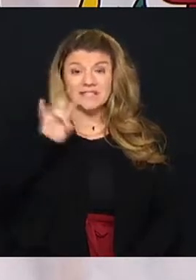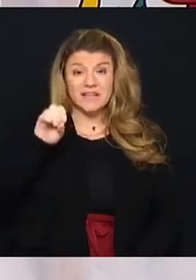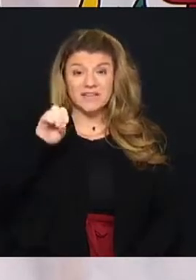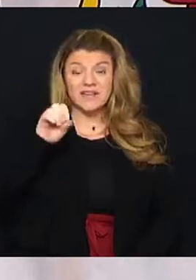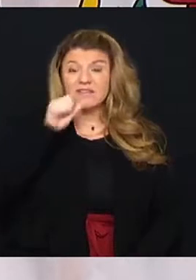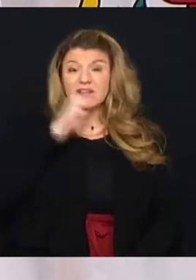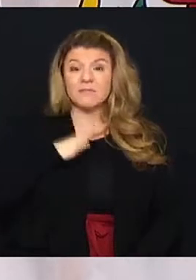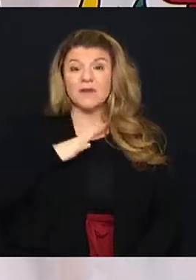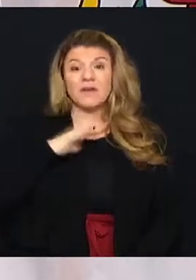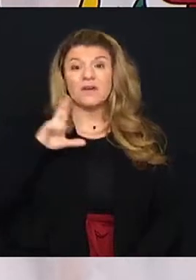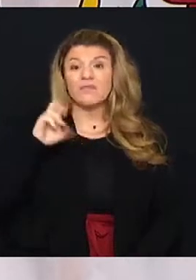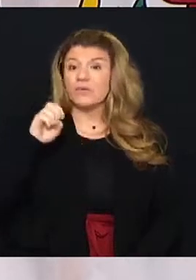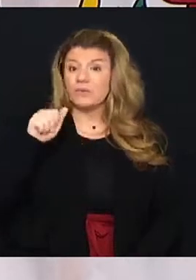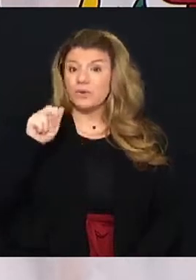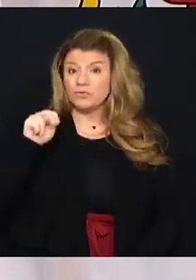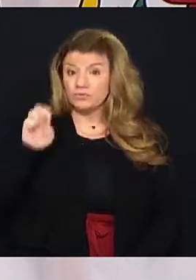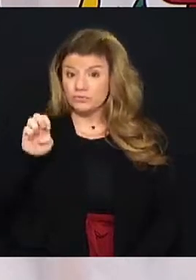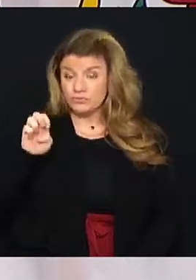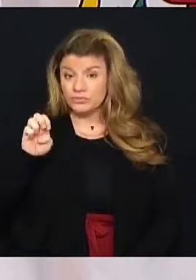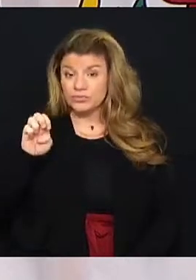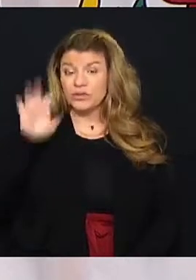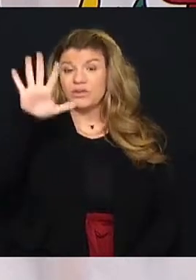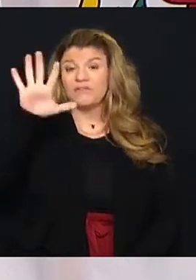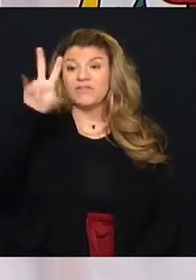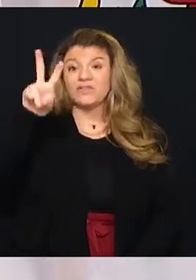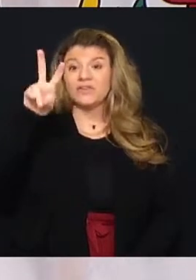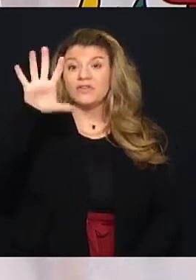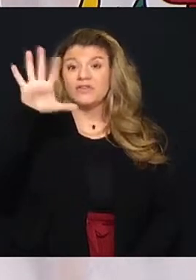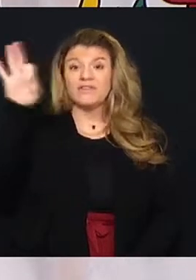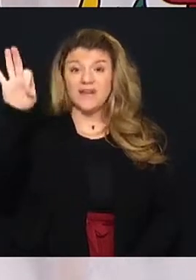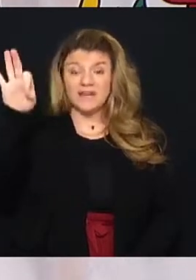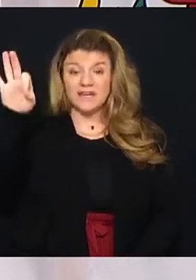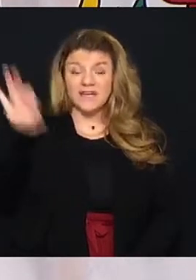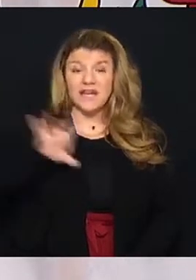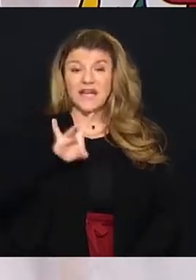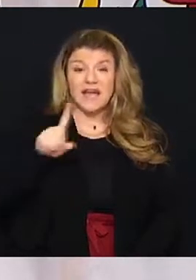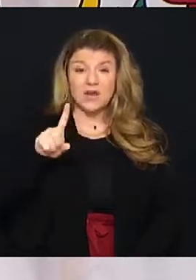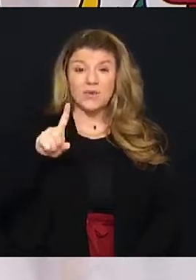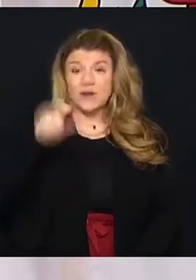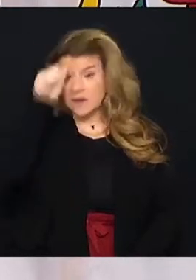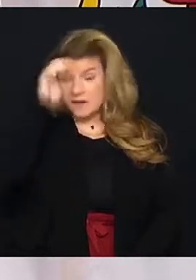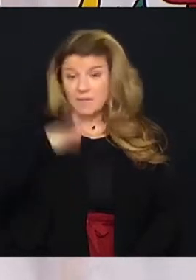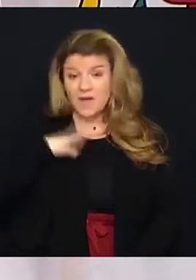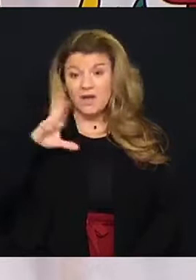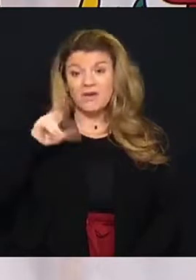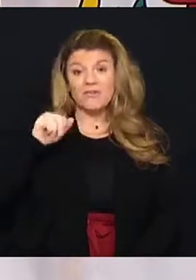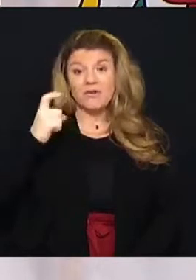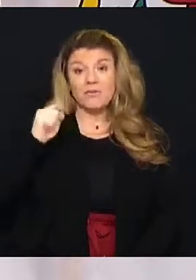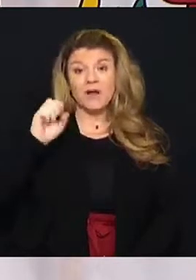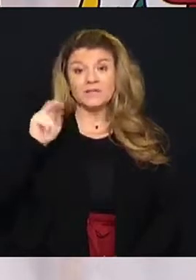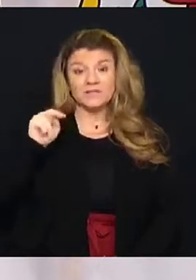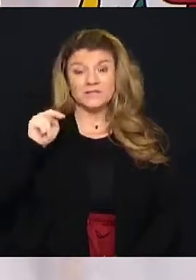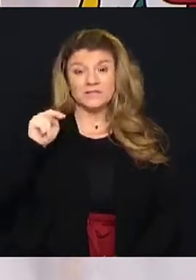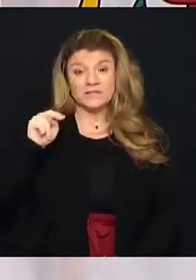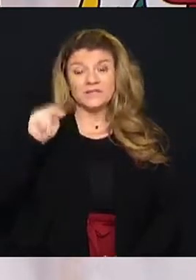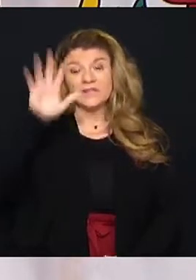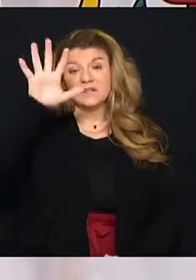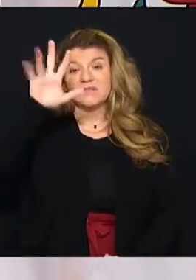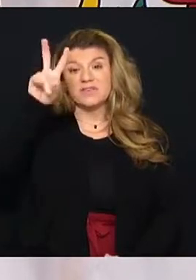70-year-old female from Roan County. The 5,259th death, an 81-year-old male from Braxton County.